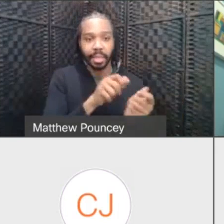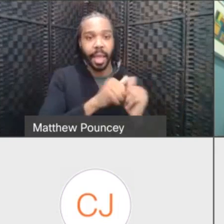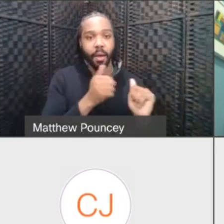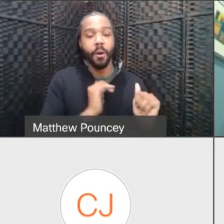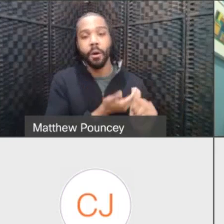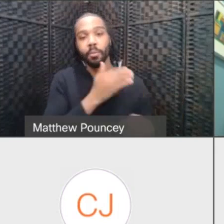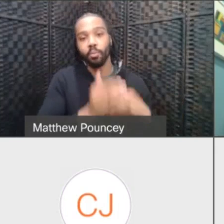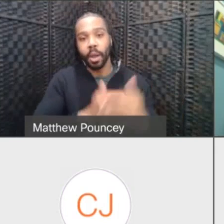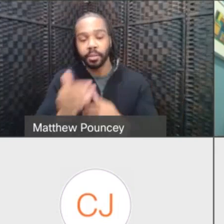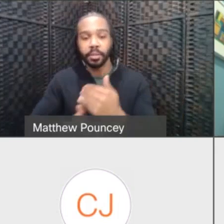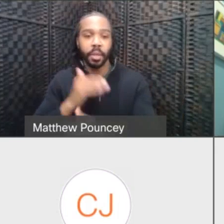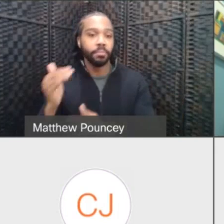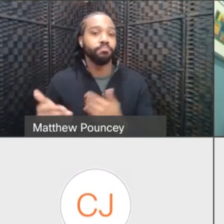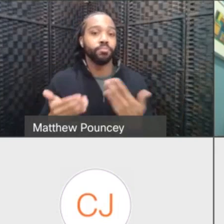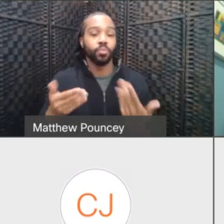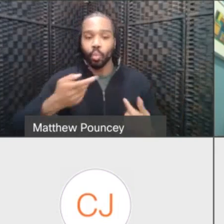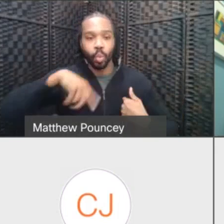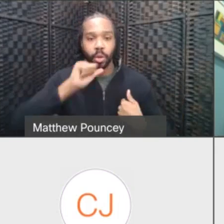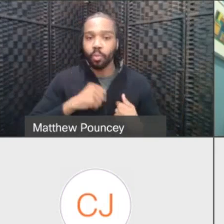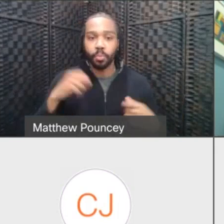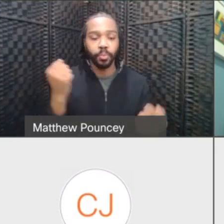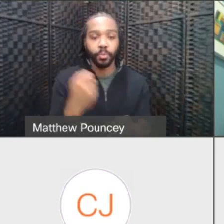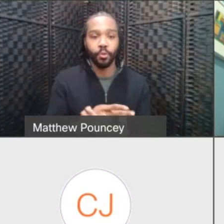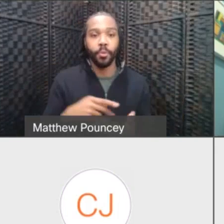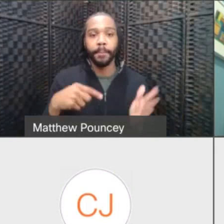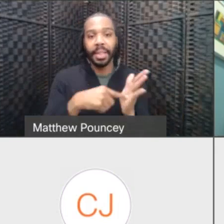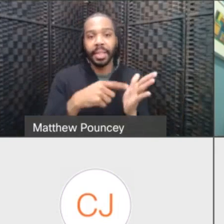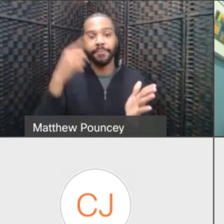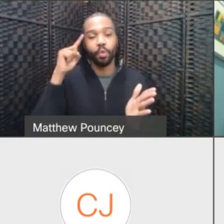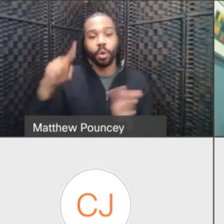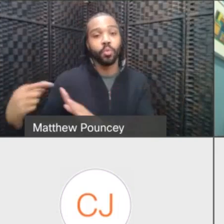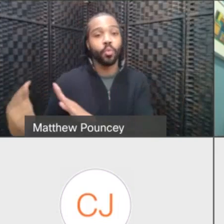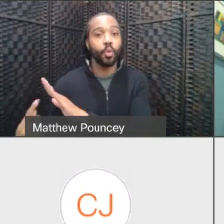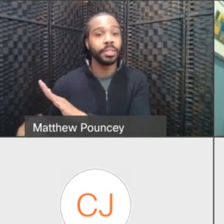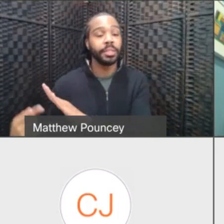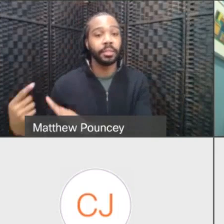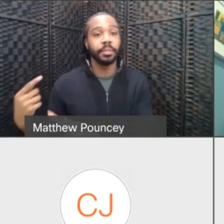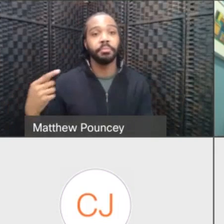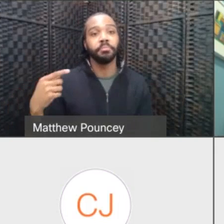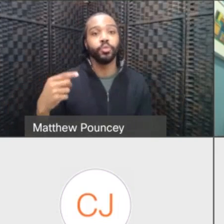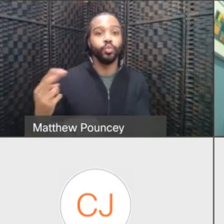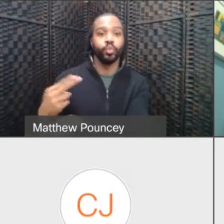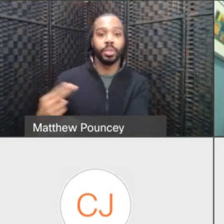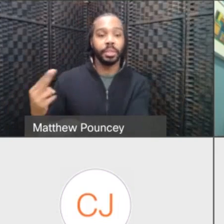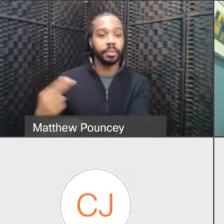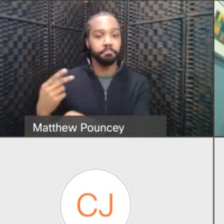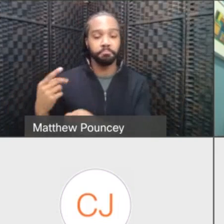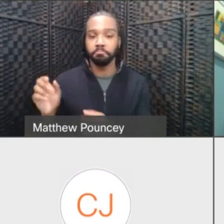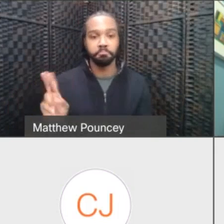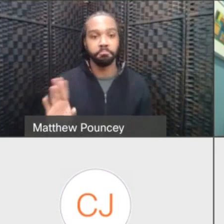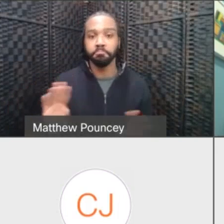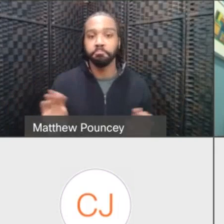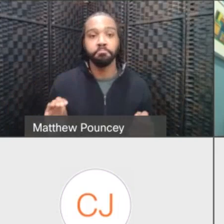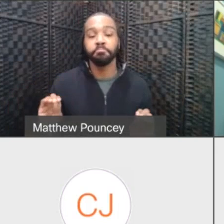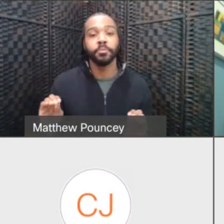don't approve billing for quarantine usage. Um, with regard